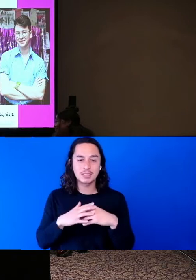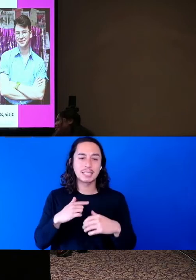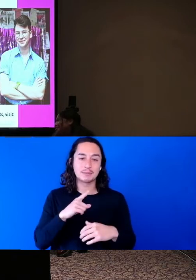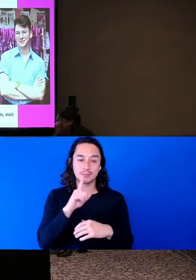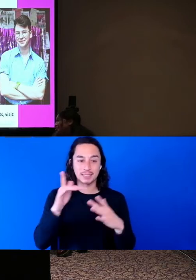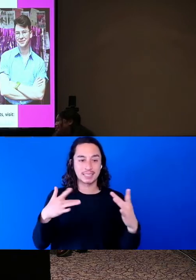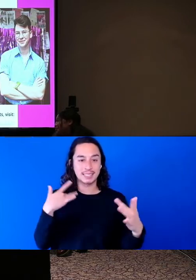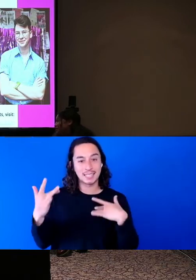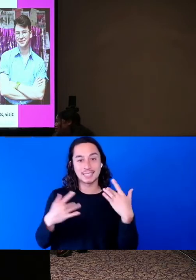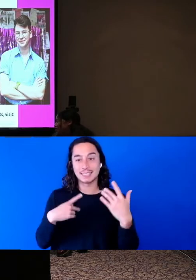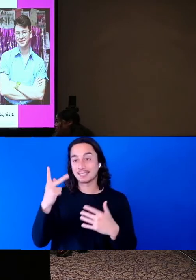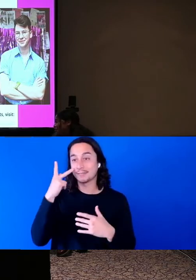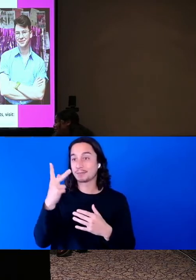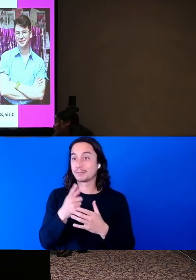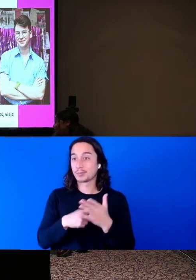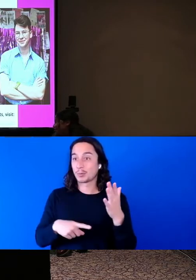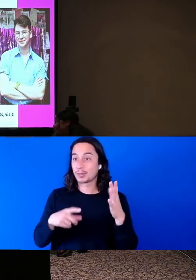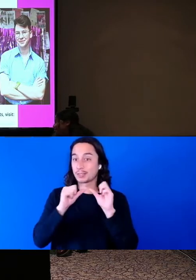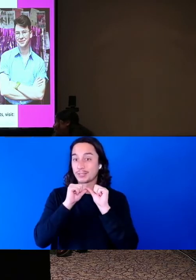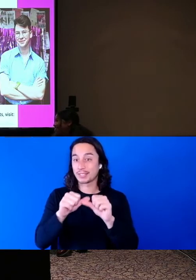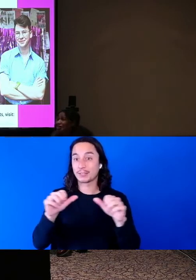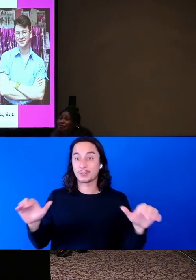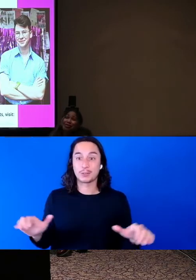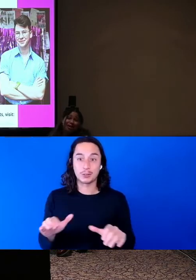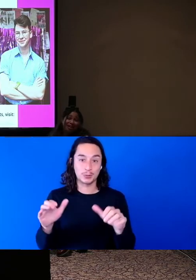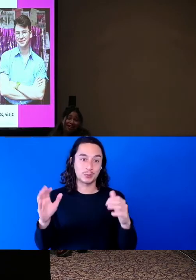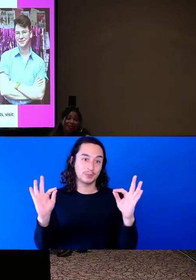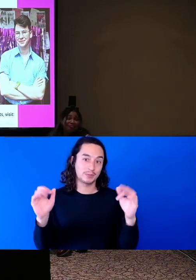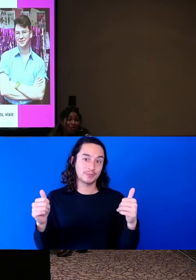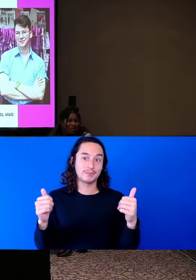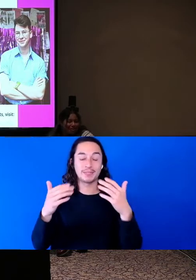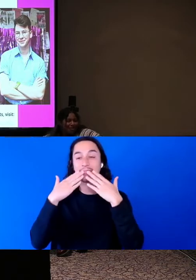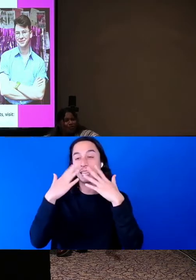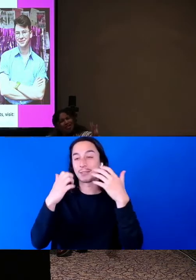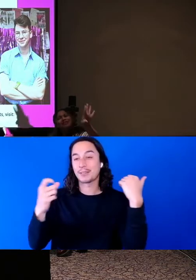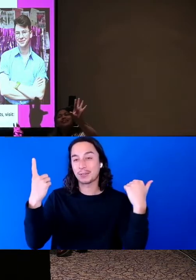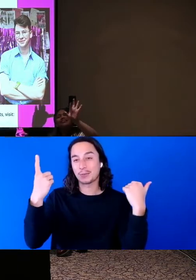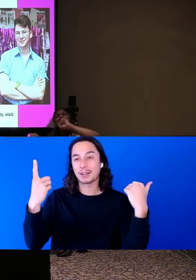see what the two of you continue to do and contribute to the field. Thank you, everyone,